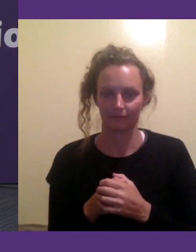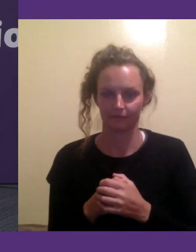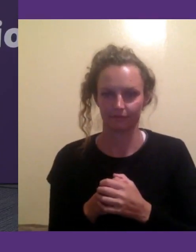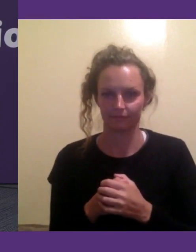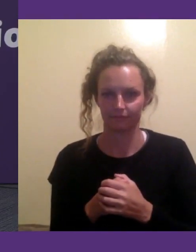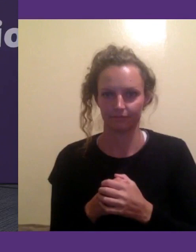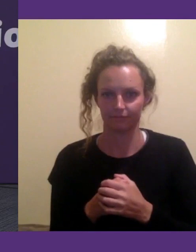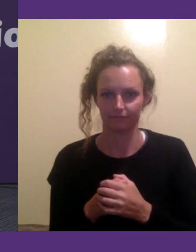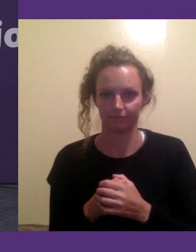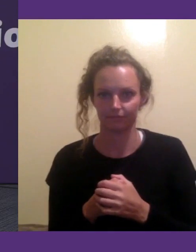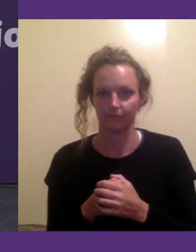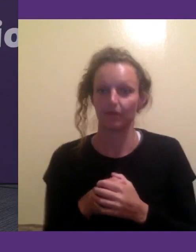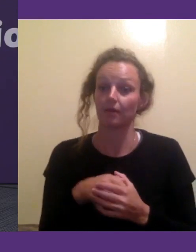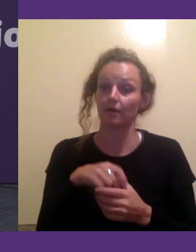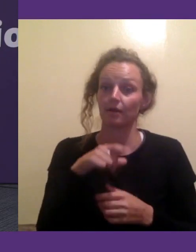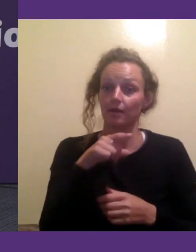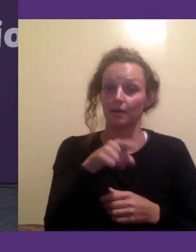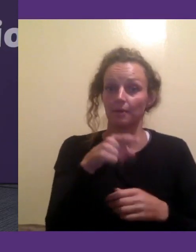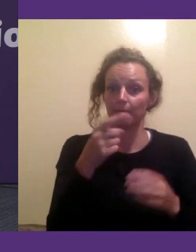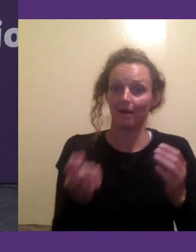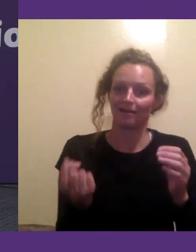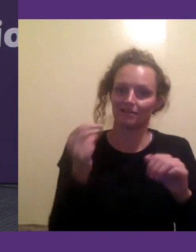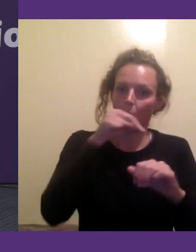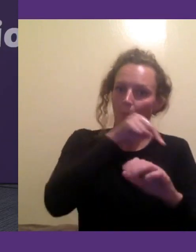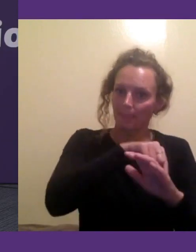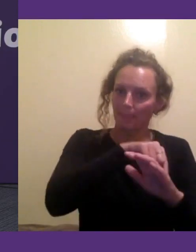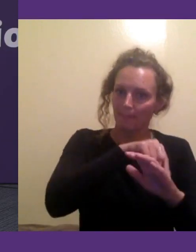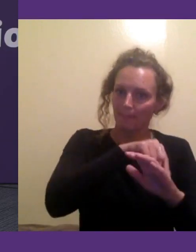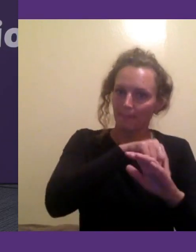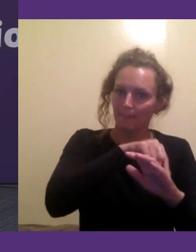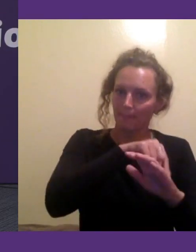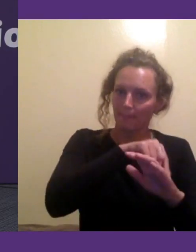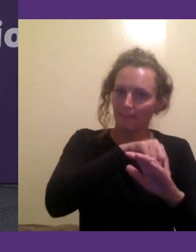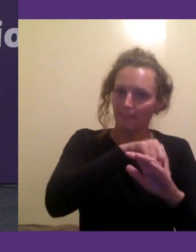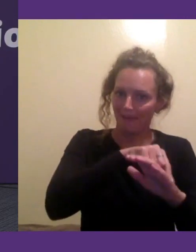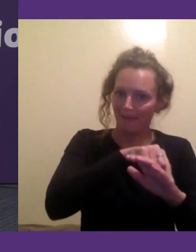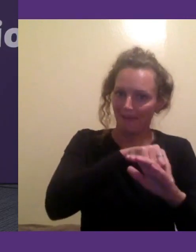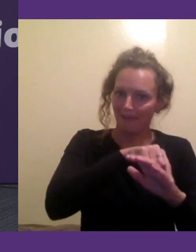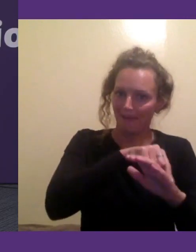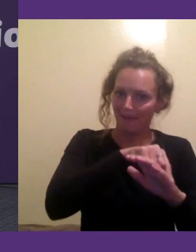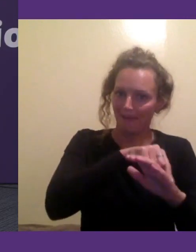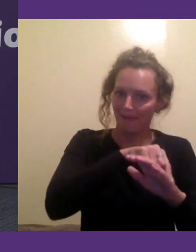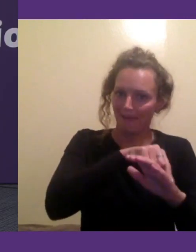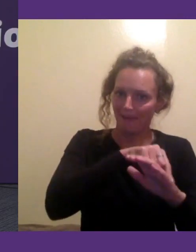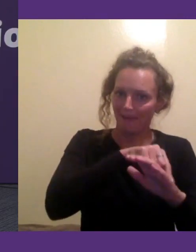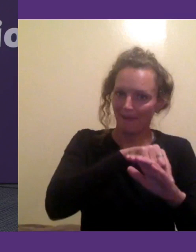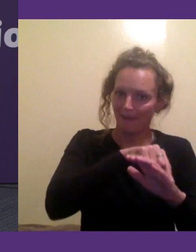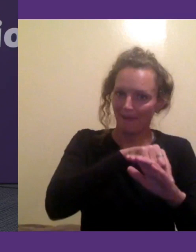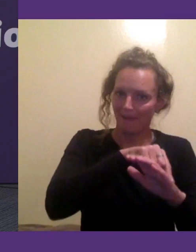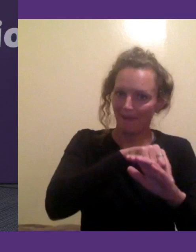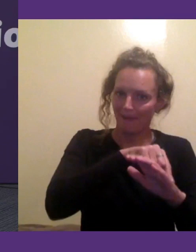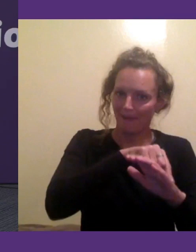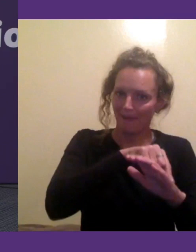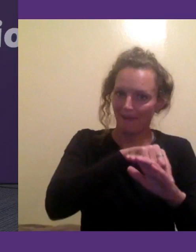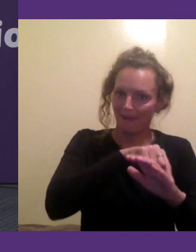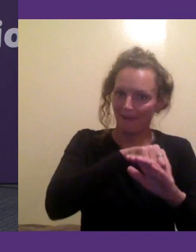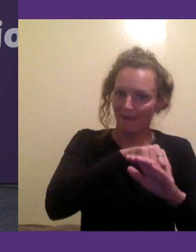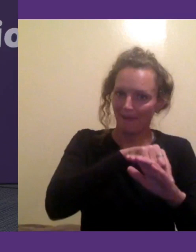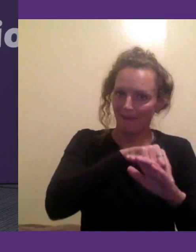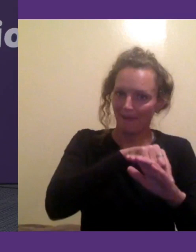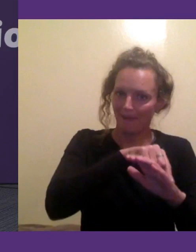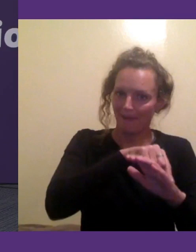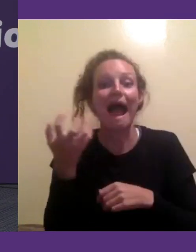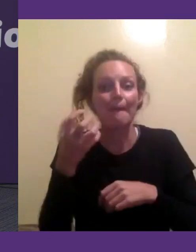back identifying what your muscles are doing. Is that right? Absolutely. The feature is called Assistive Touch for Apple Watch, and you can find it in the